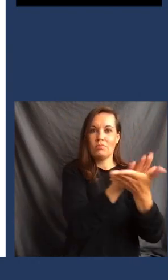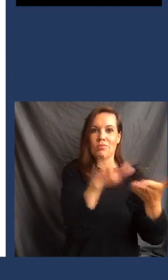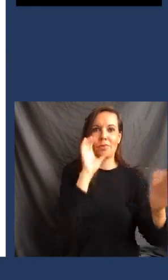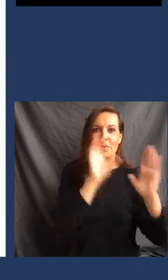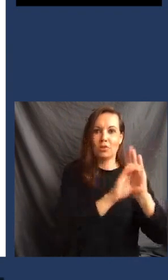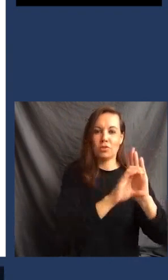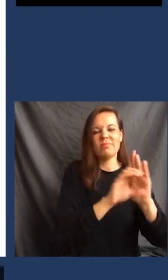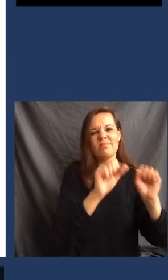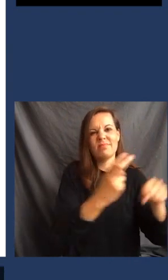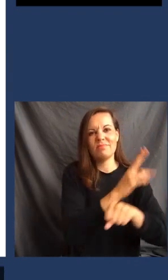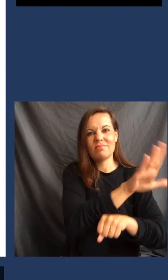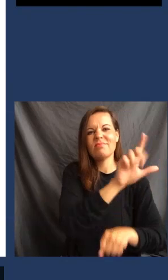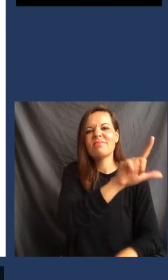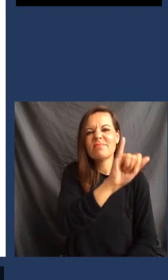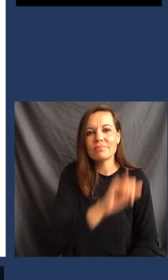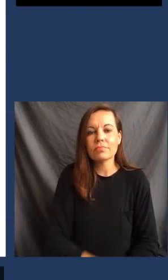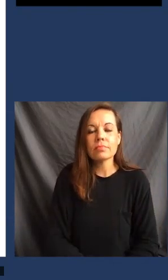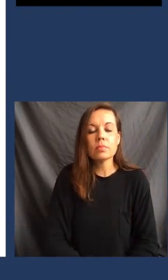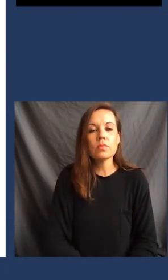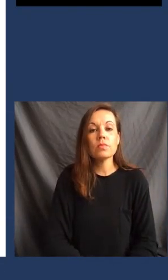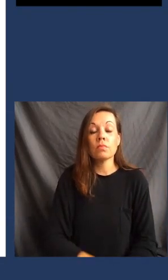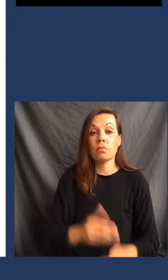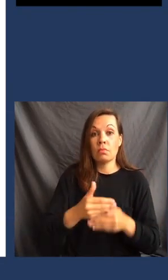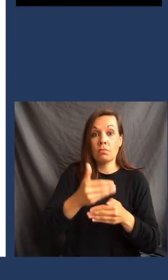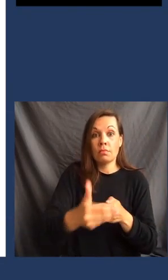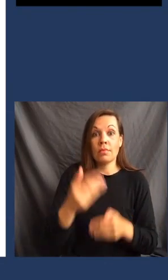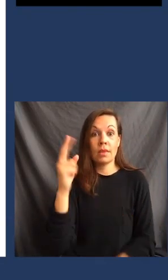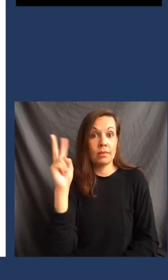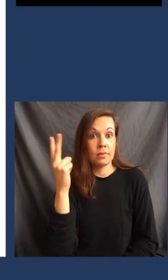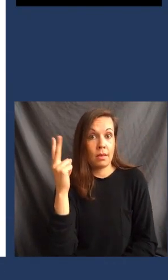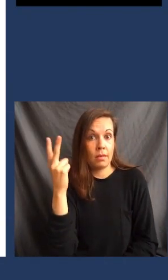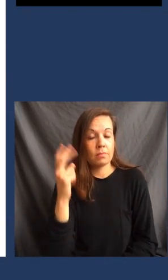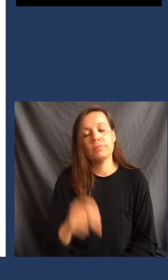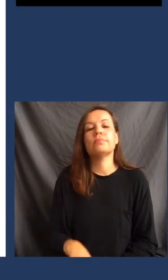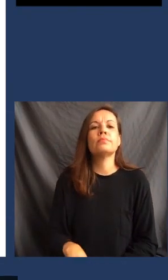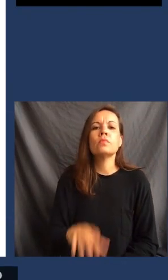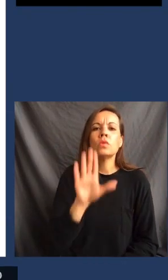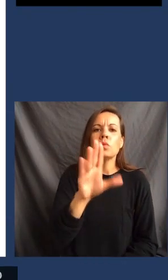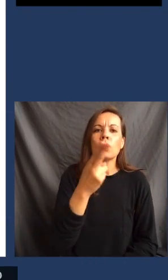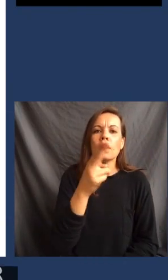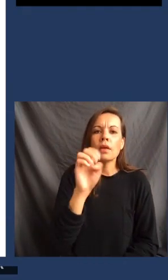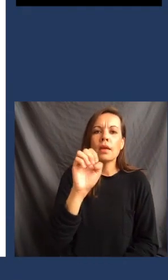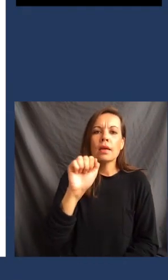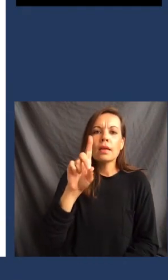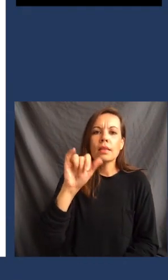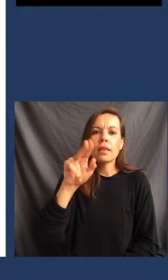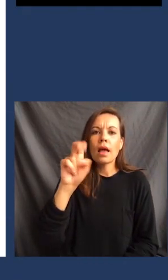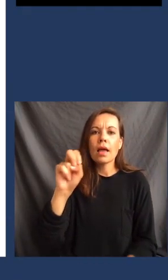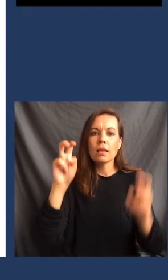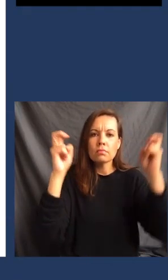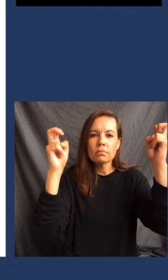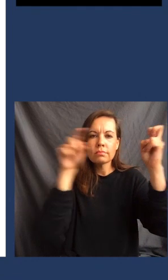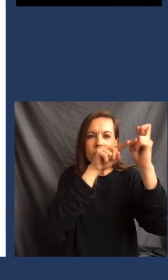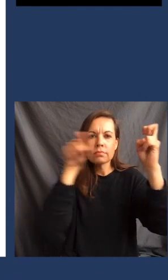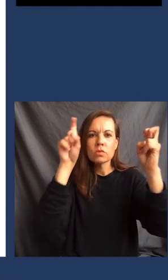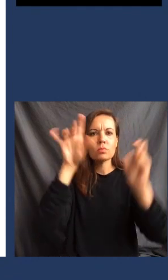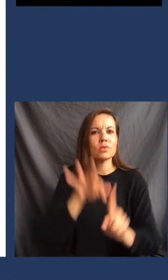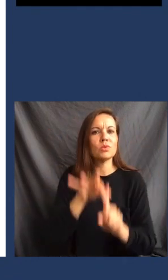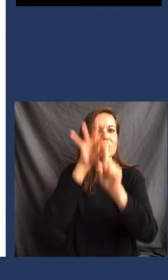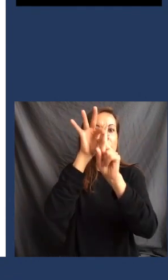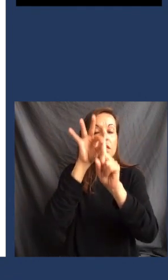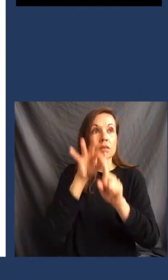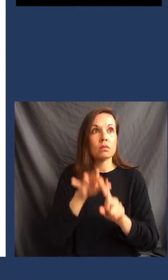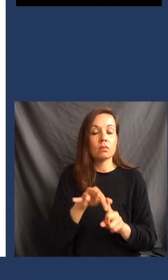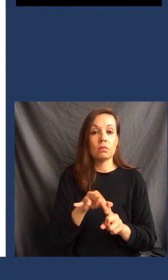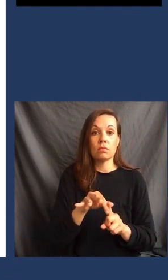photo. The second step is to write a unique headline. Your profile headline is a great